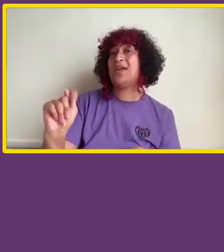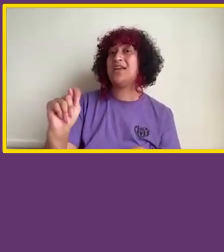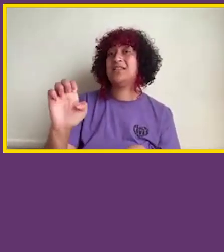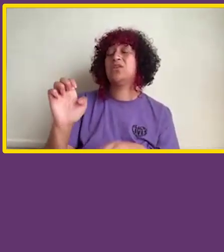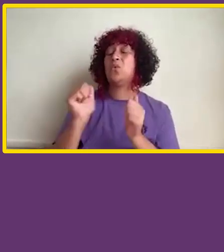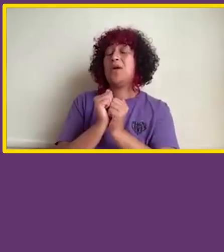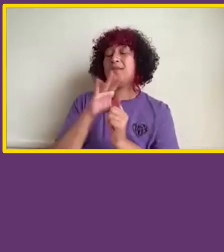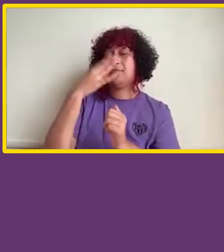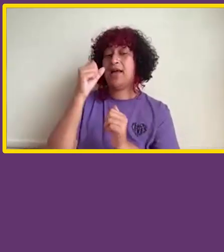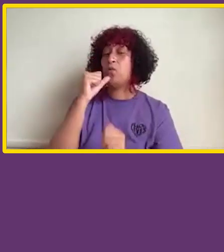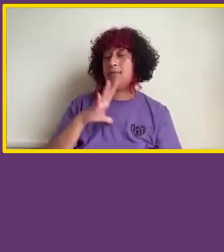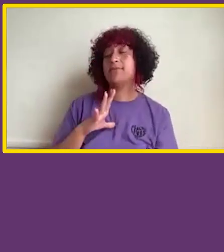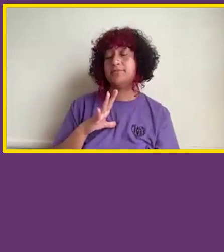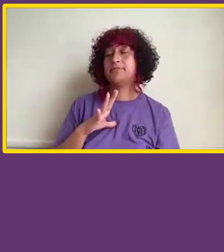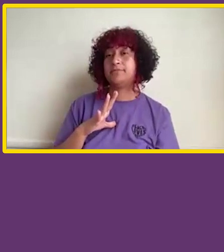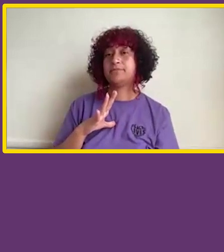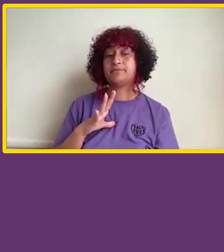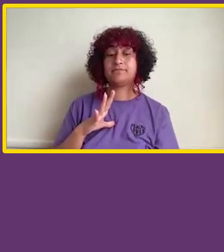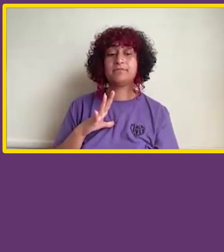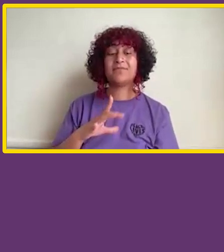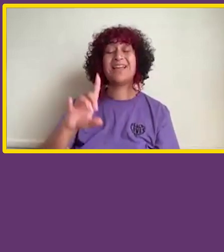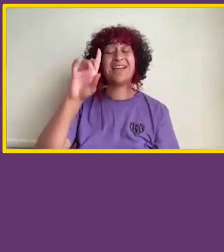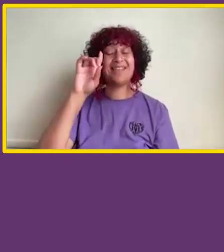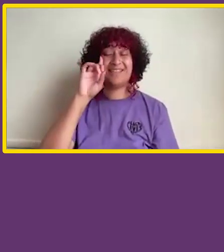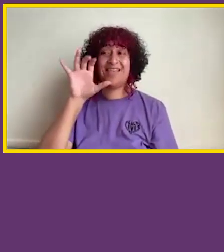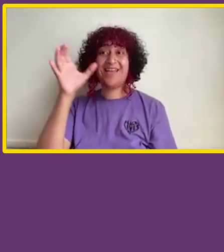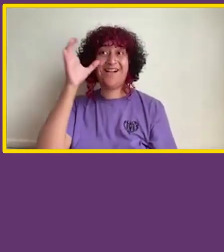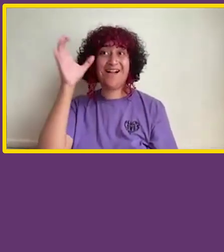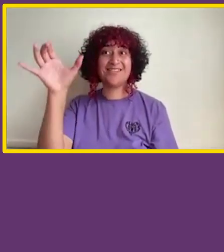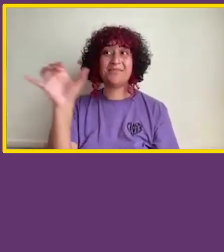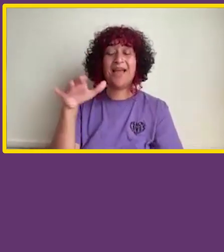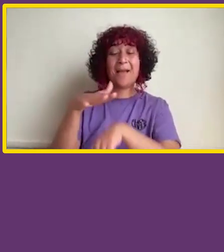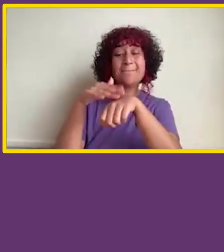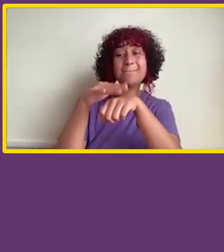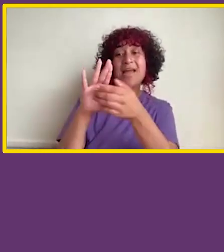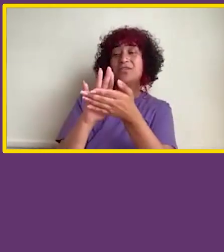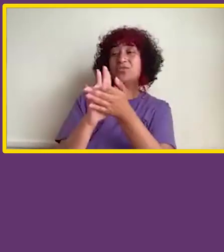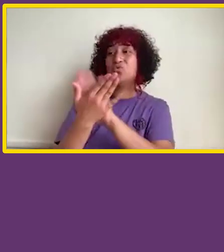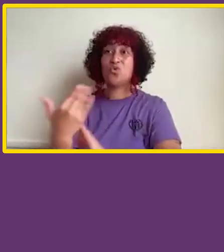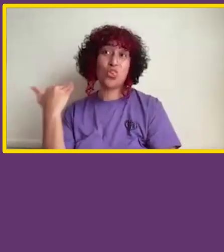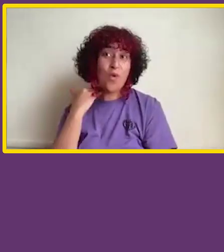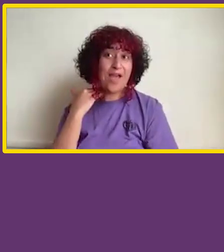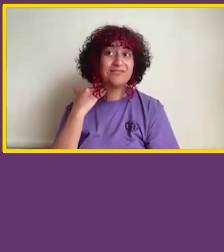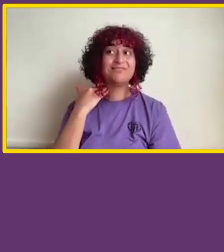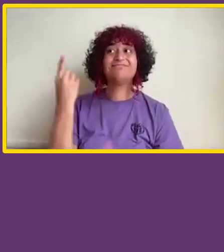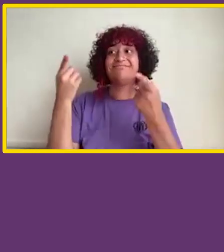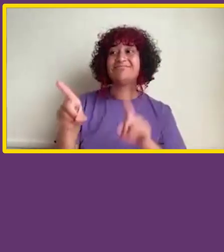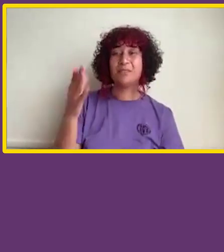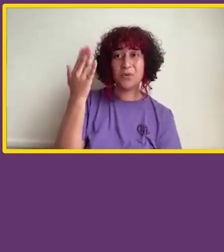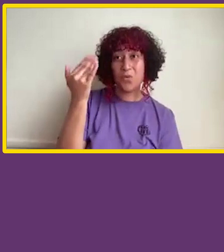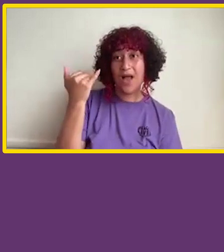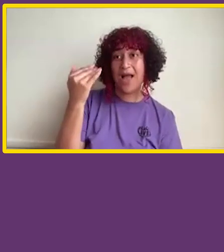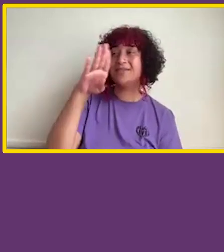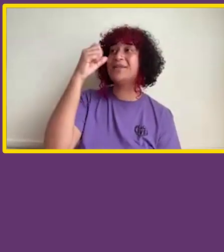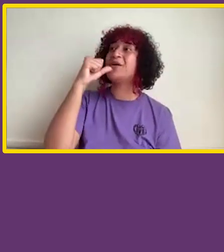women. And so I think that concepts like pet to threat exist because I think that Black women